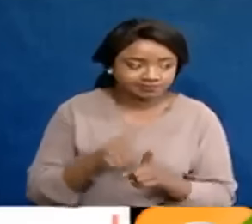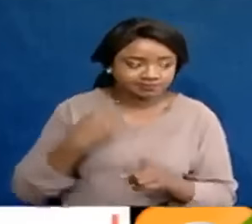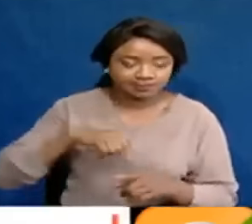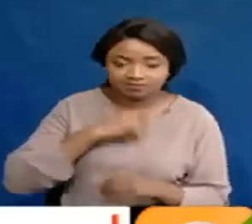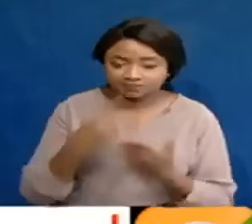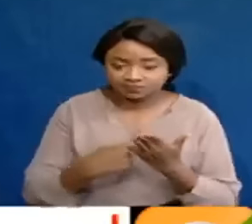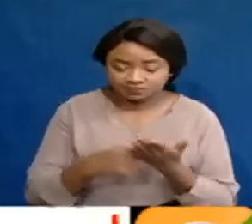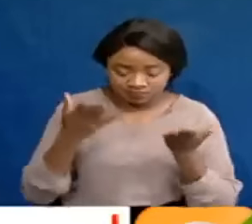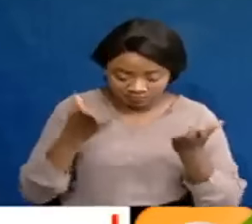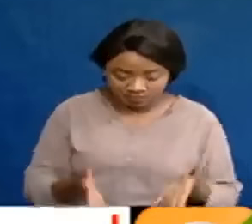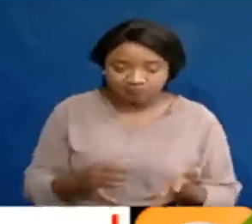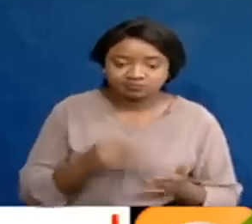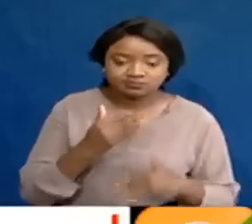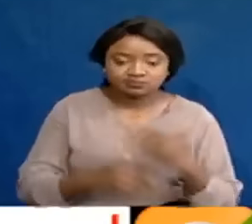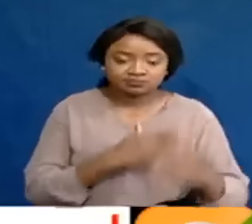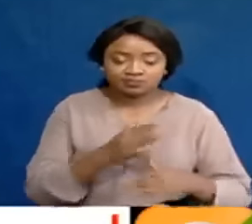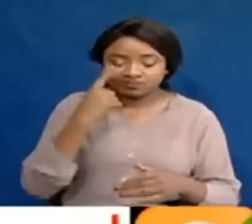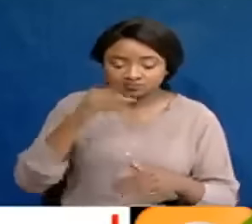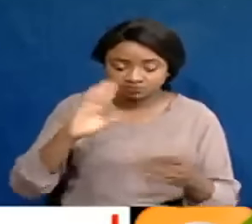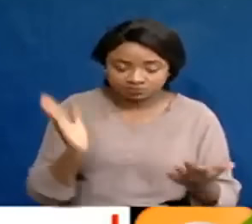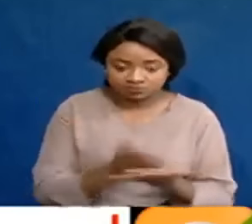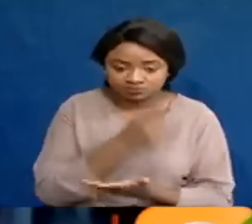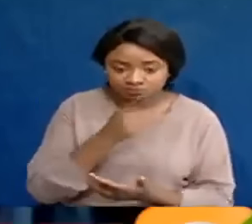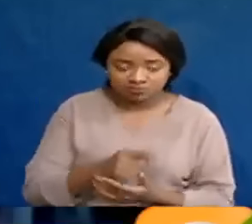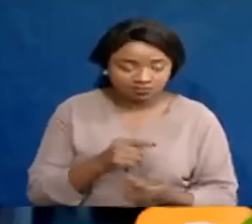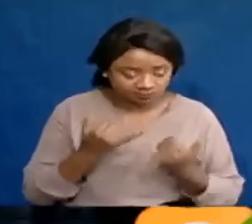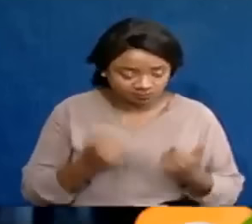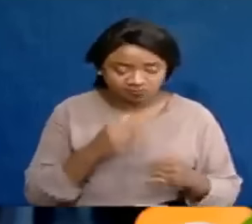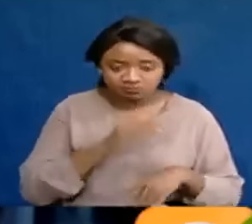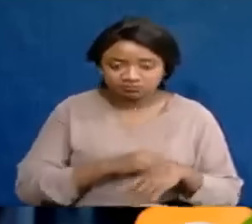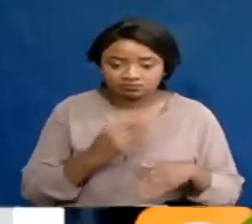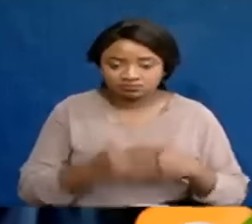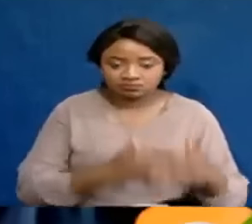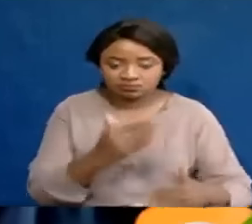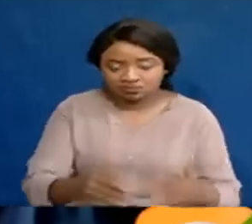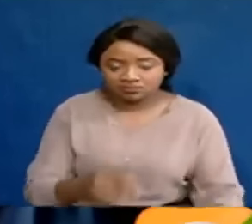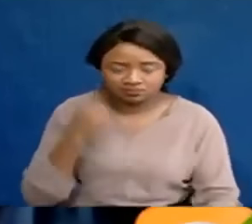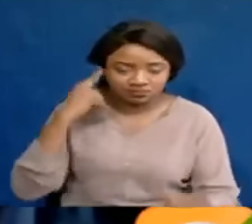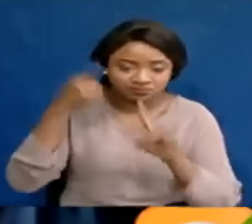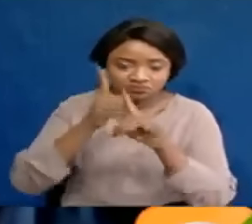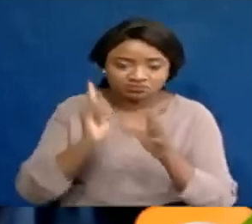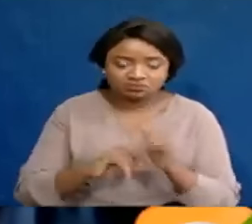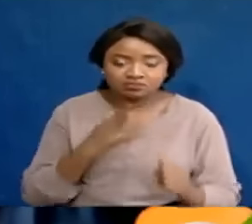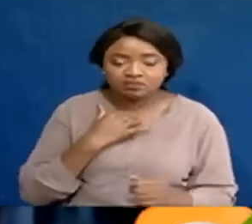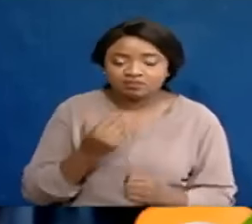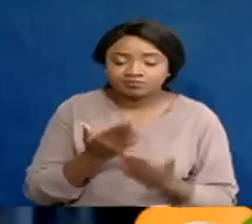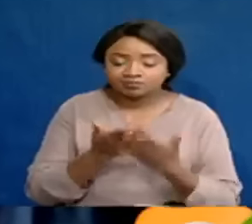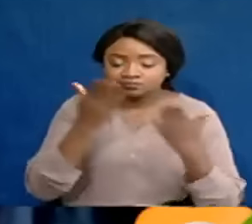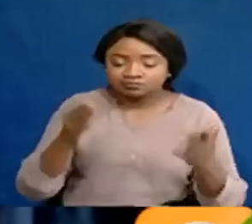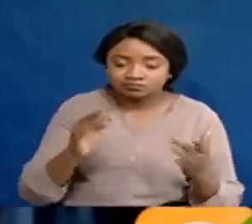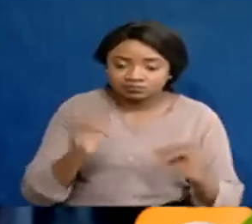the processes of clearing them is going on to have them cleared and also